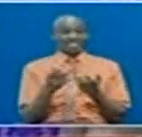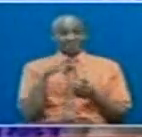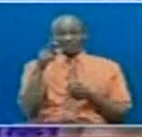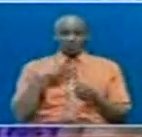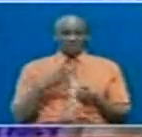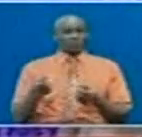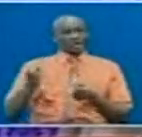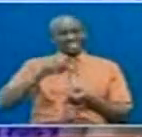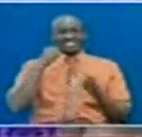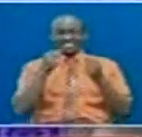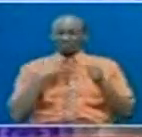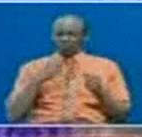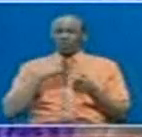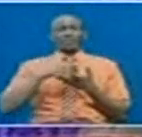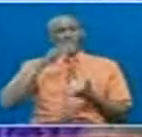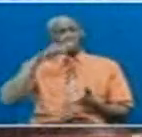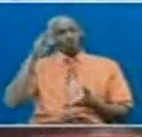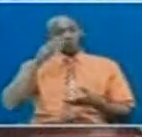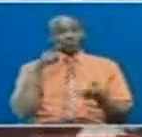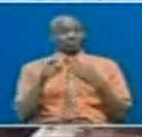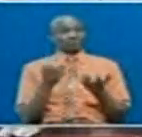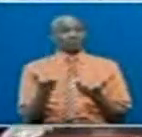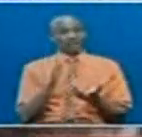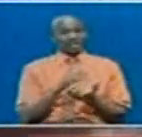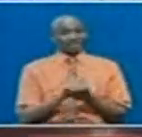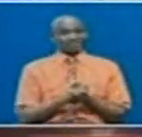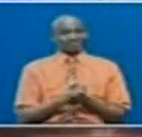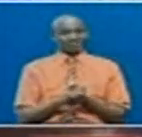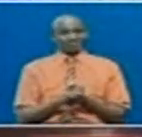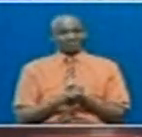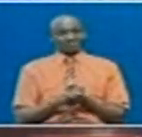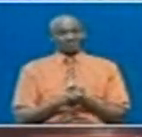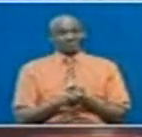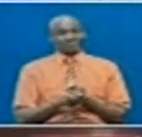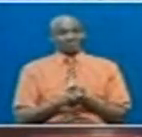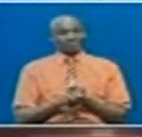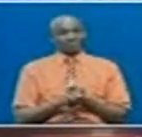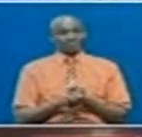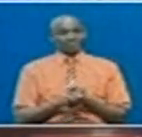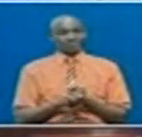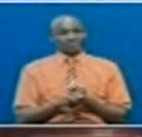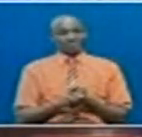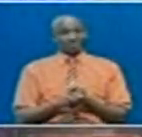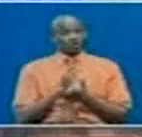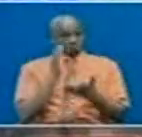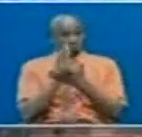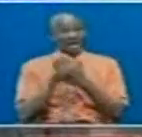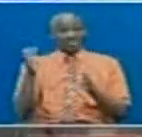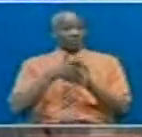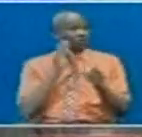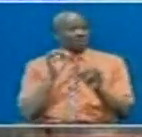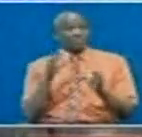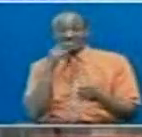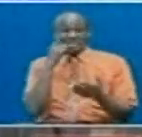strengthen, and attack us even more viciously. Shekhe, do you agree? Defense forces should be withdrawn. They shouldn't withdraw. That is why